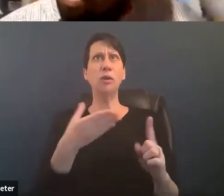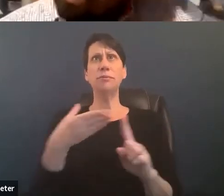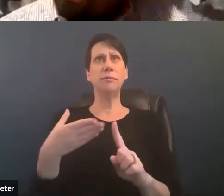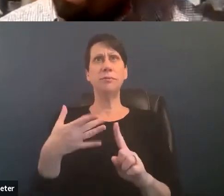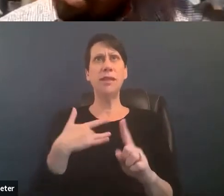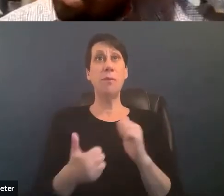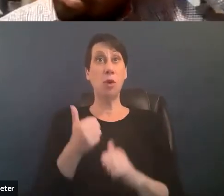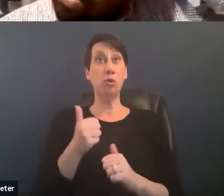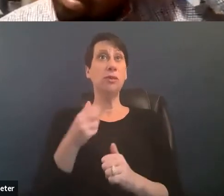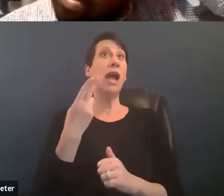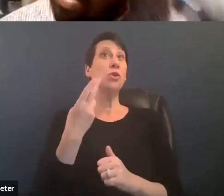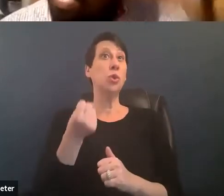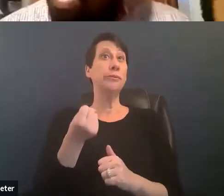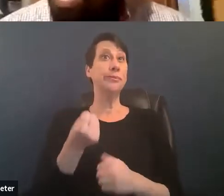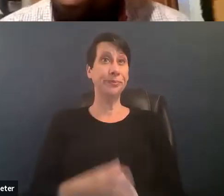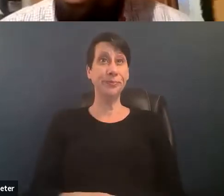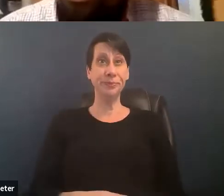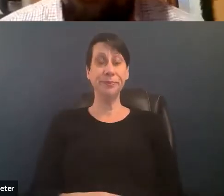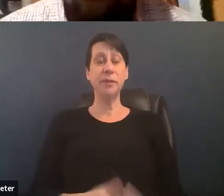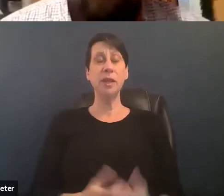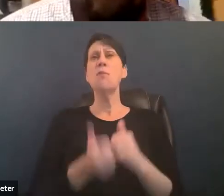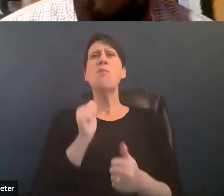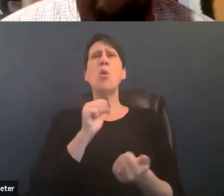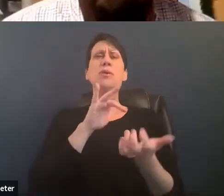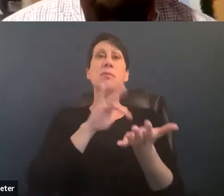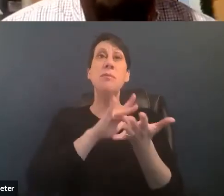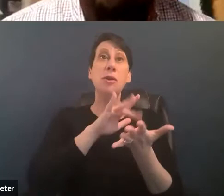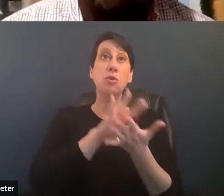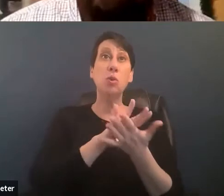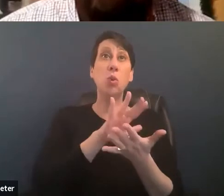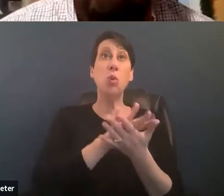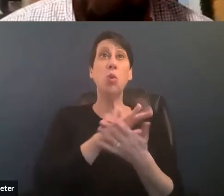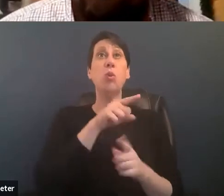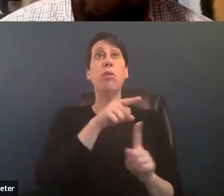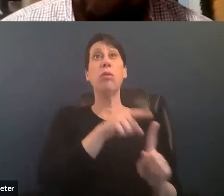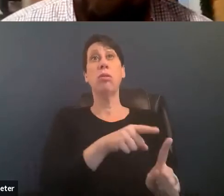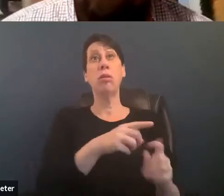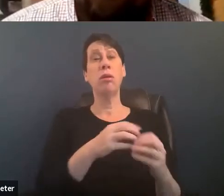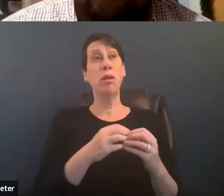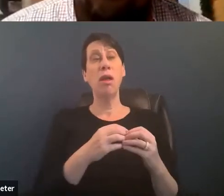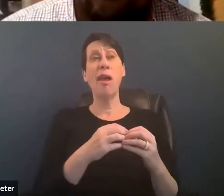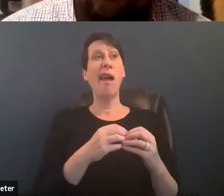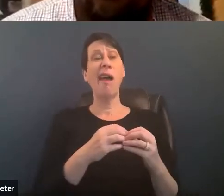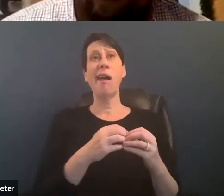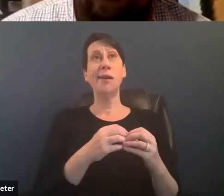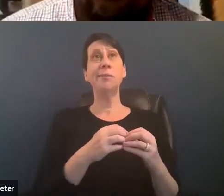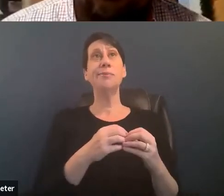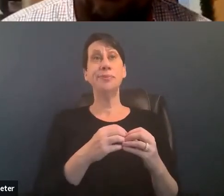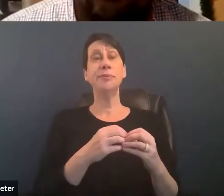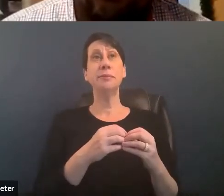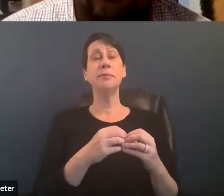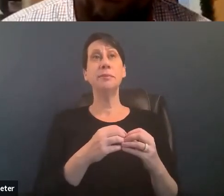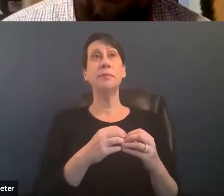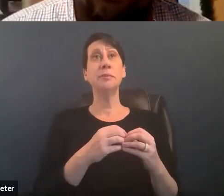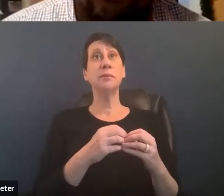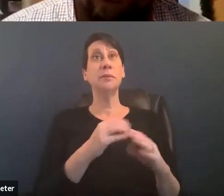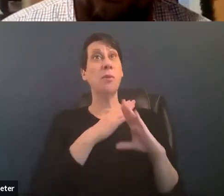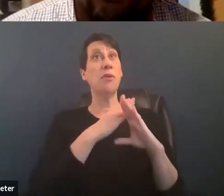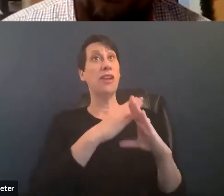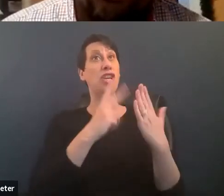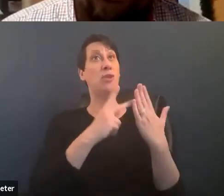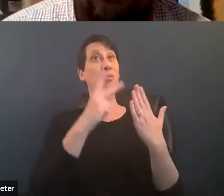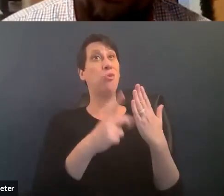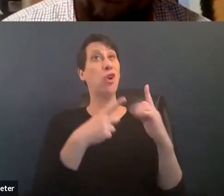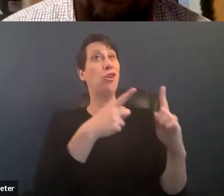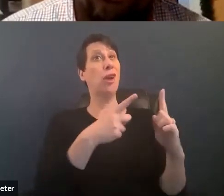A lot of the middle schools found it really hard to fit the programming into